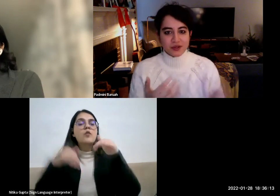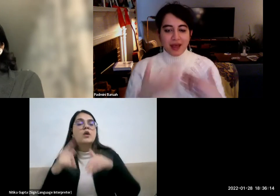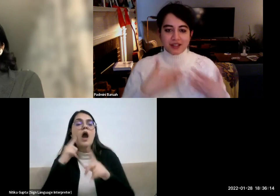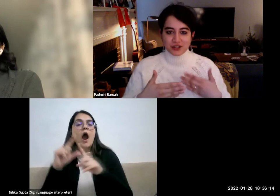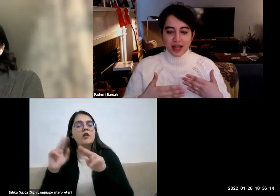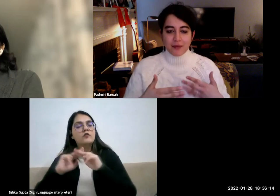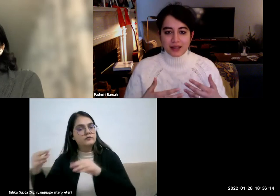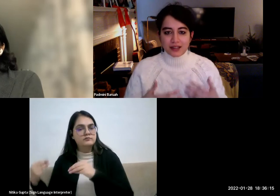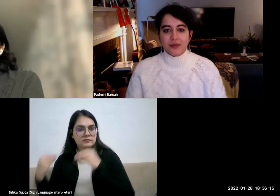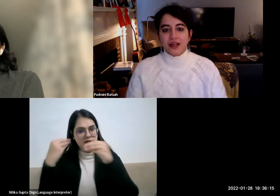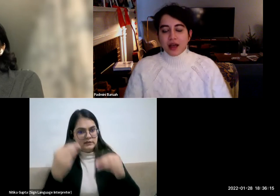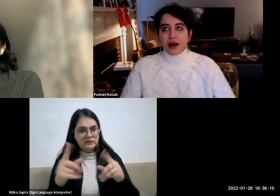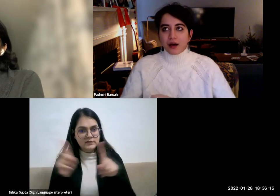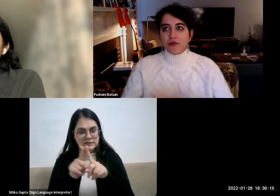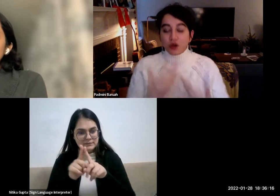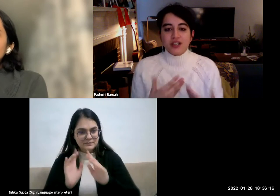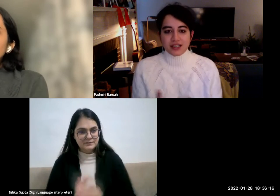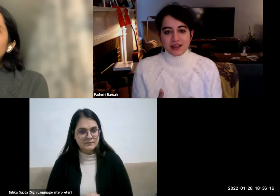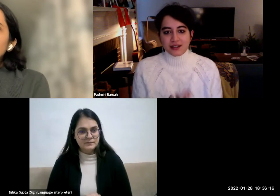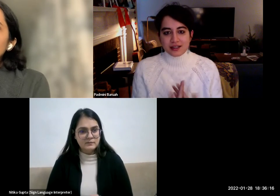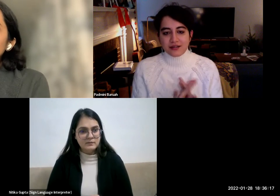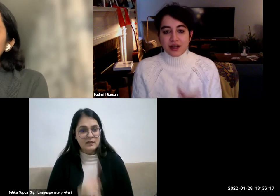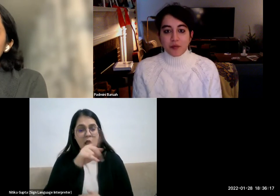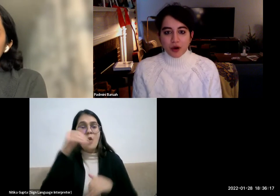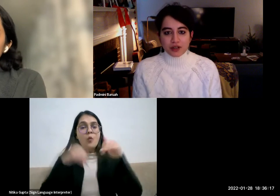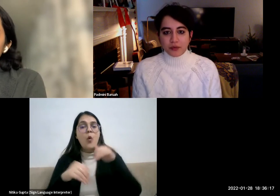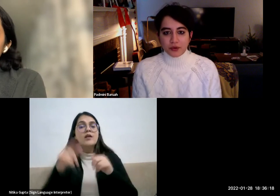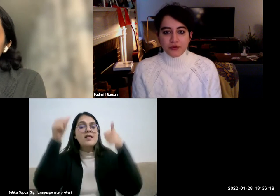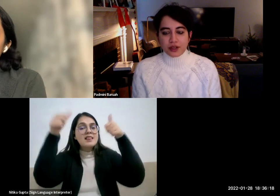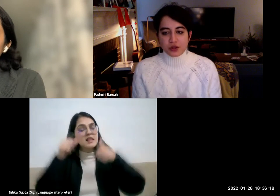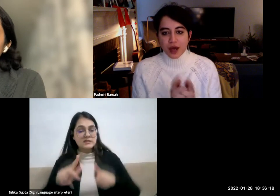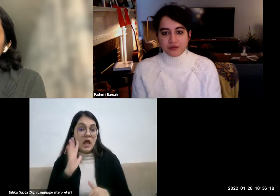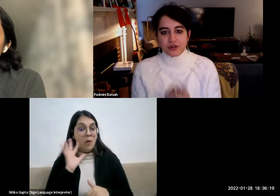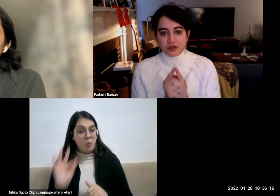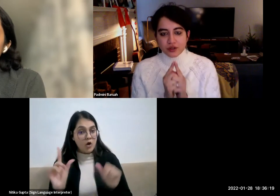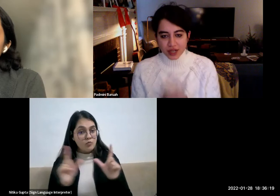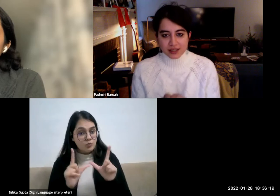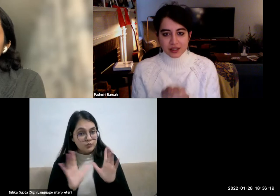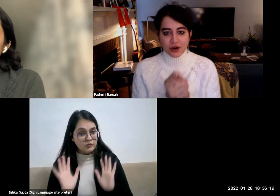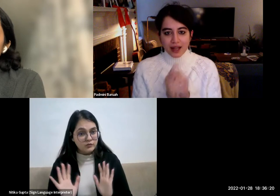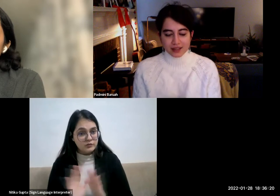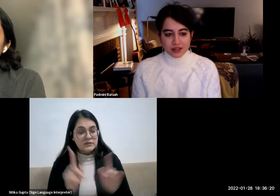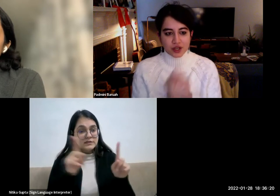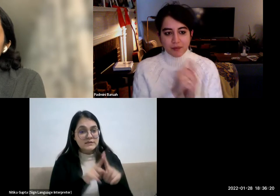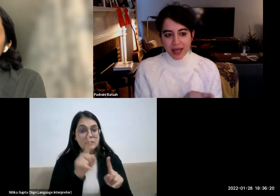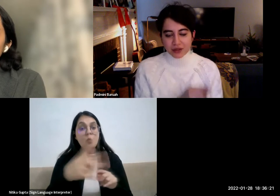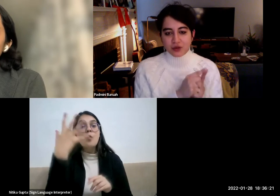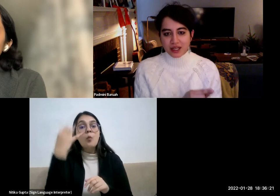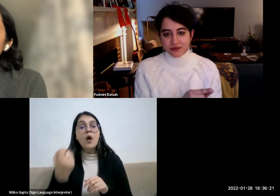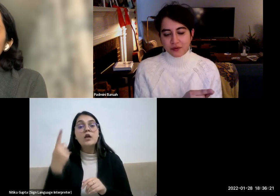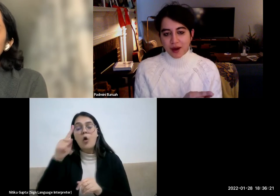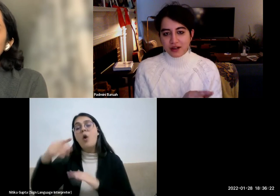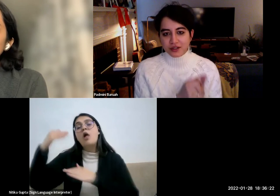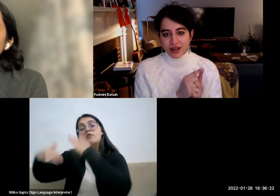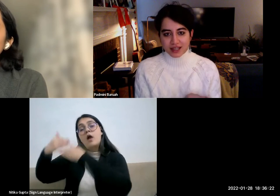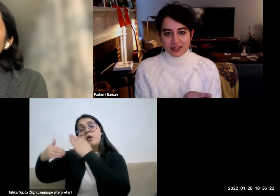to dial back a little bit, voter lists are considered very important proof because you have to trace your ancestry back to